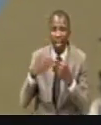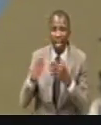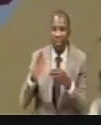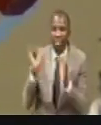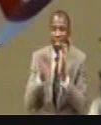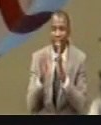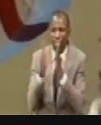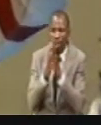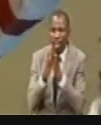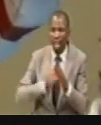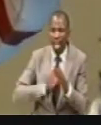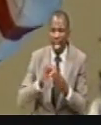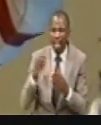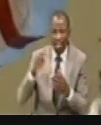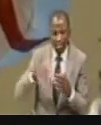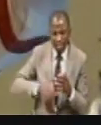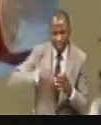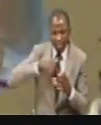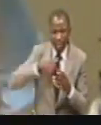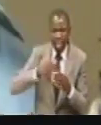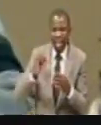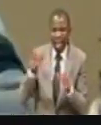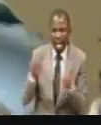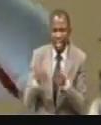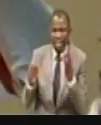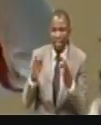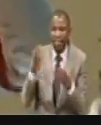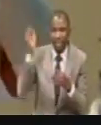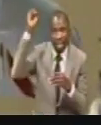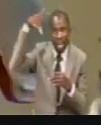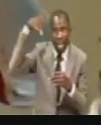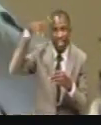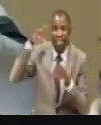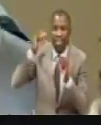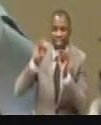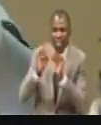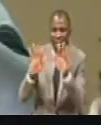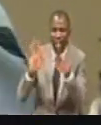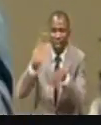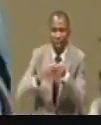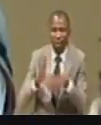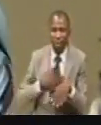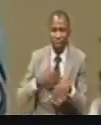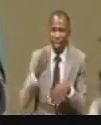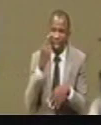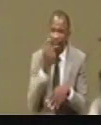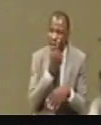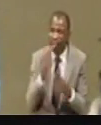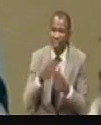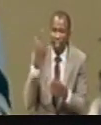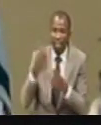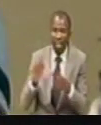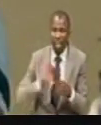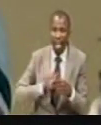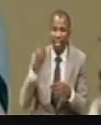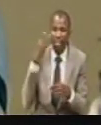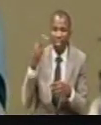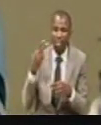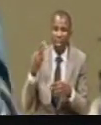on glasses. And I prayed with him. After the prayer, I perceived something. It's as if a light shone on my